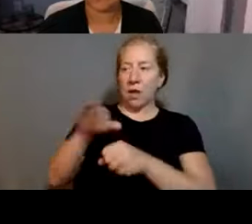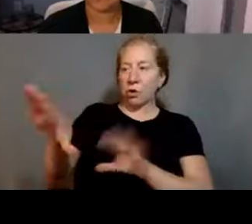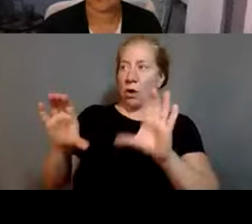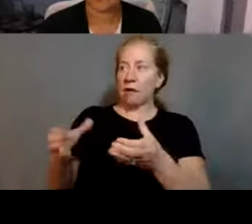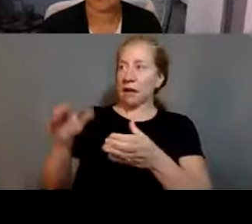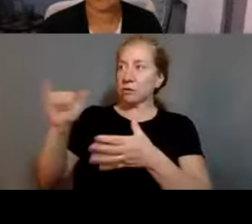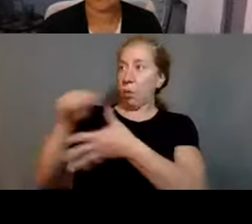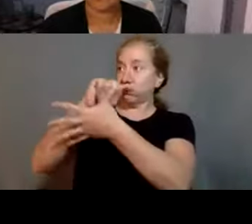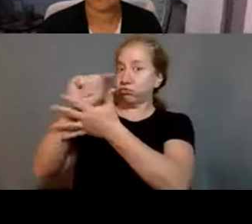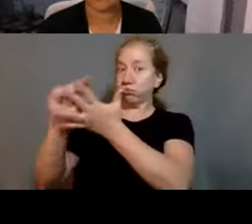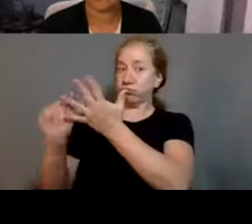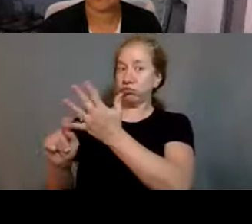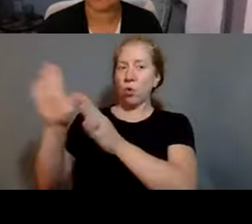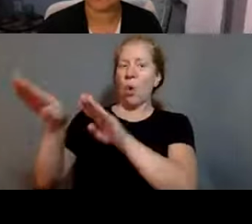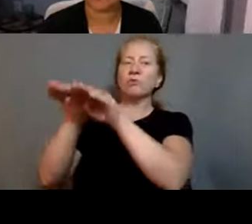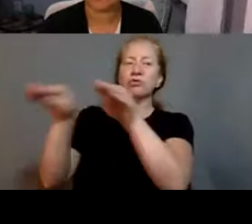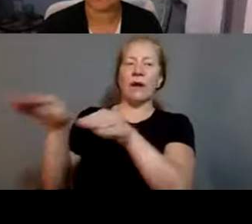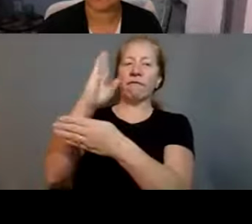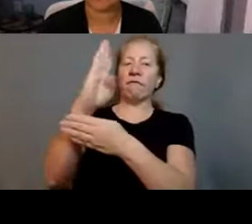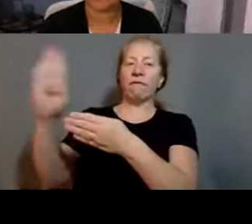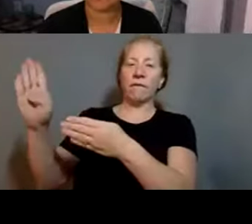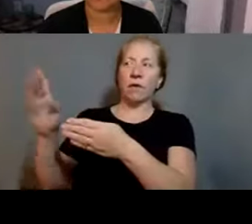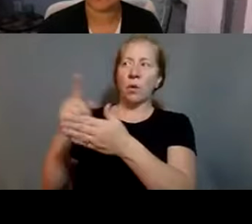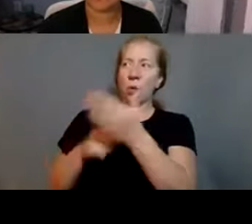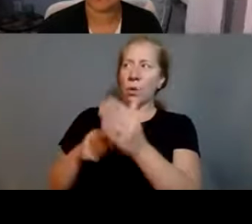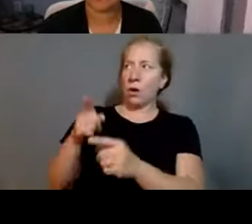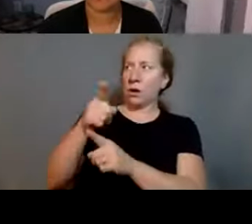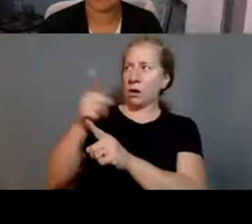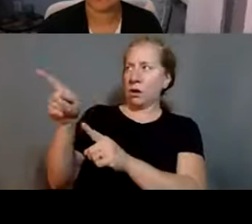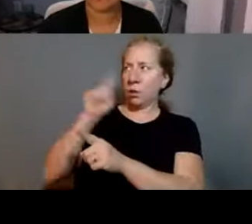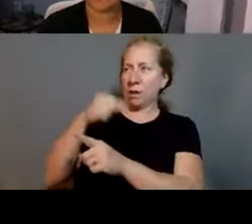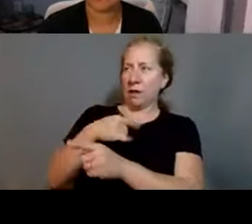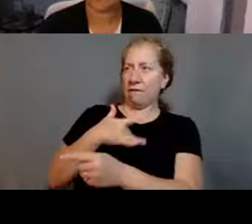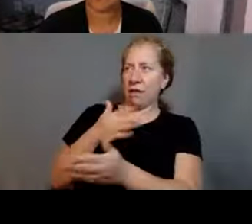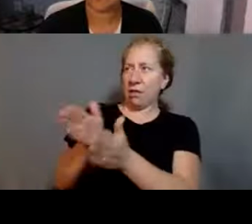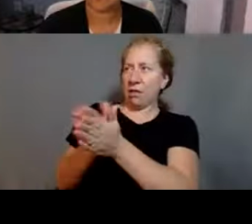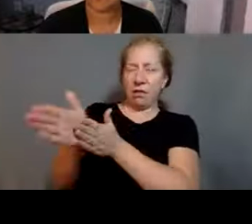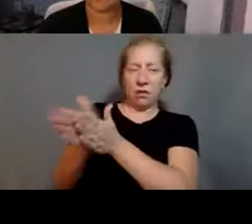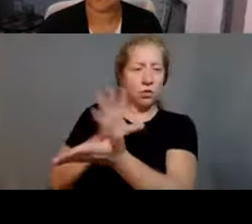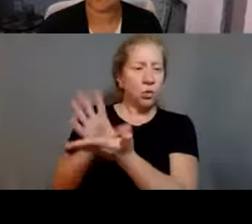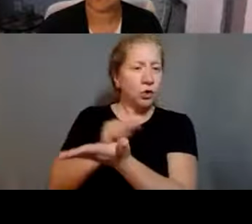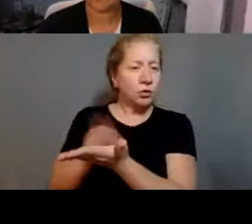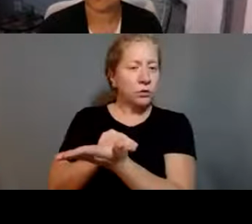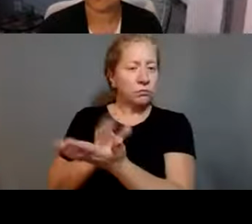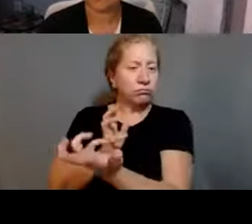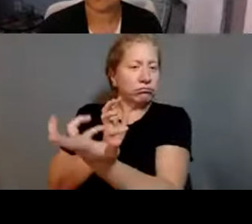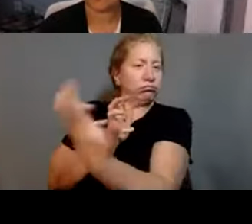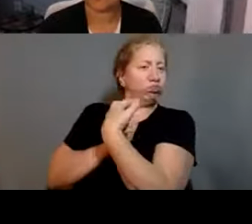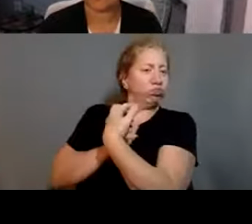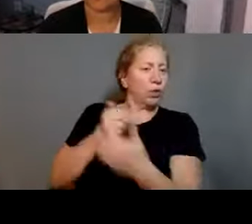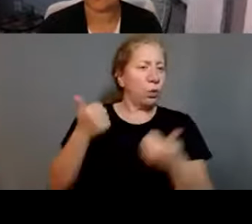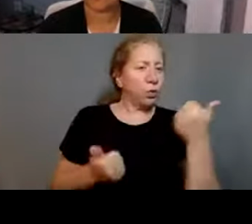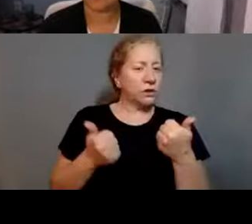shelf would kind of motivate me to want to learn? and she didn't have an